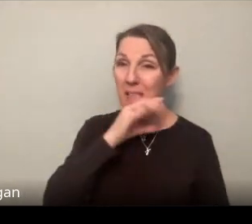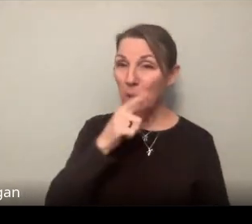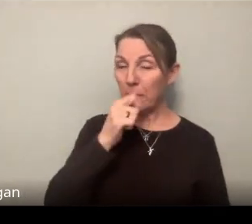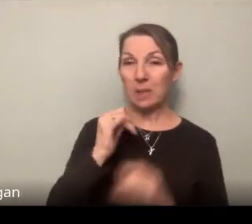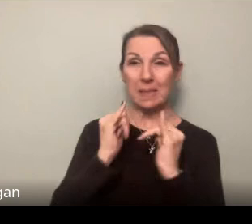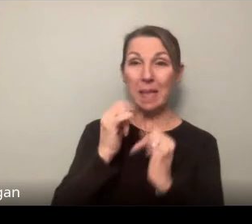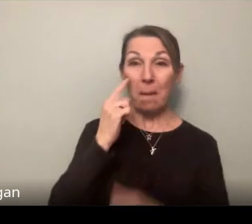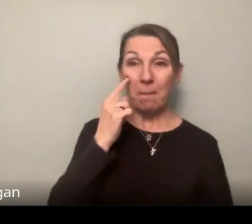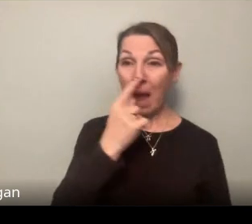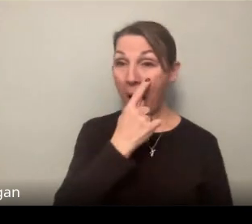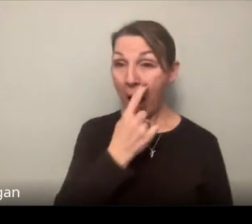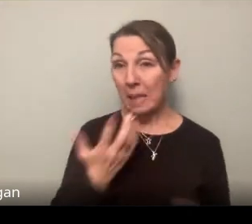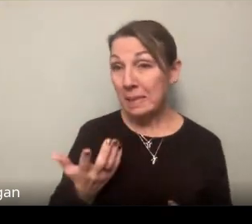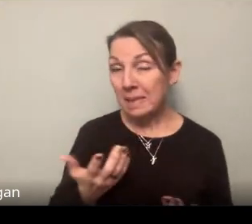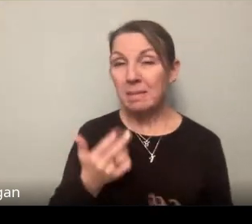the same eyes as them.